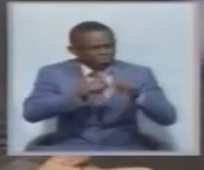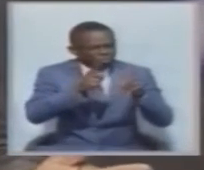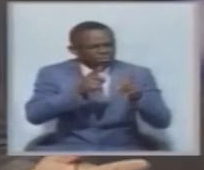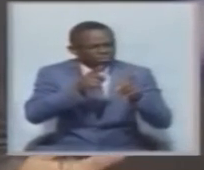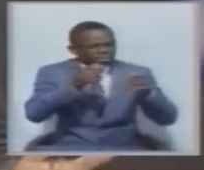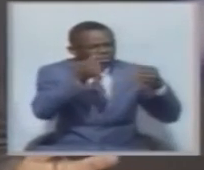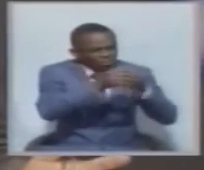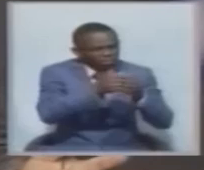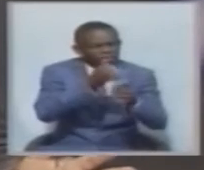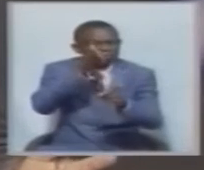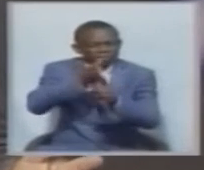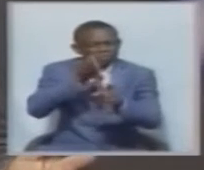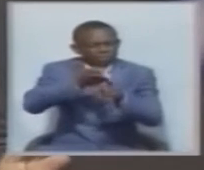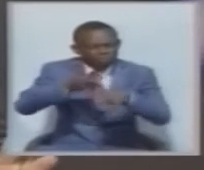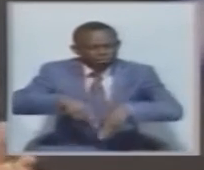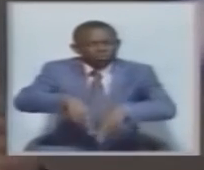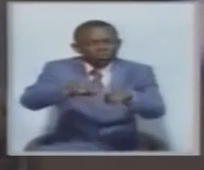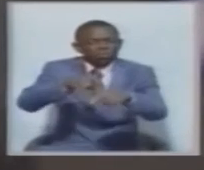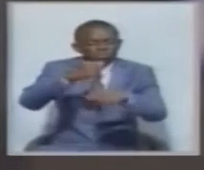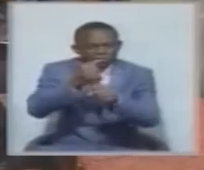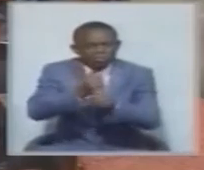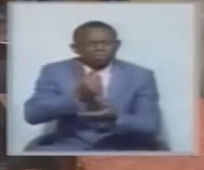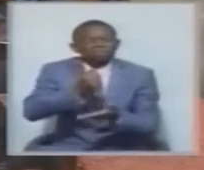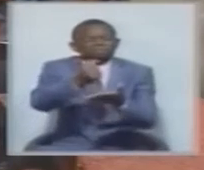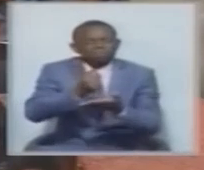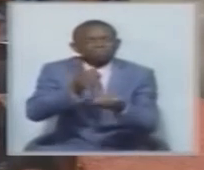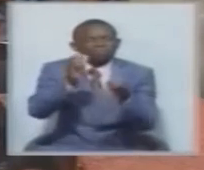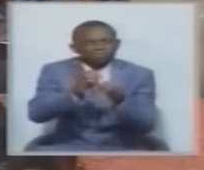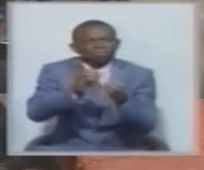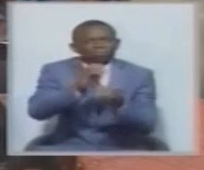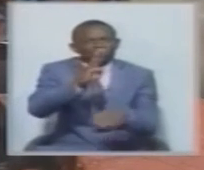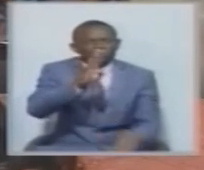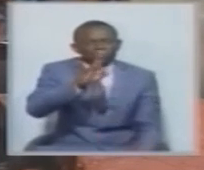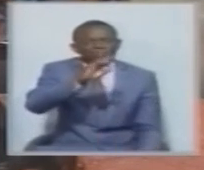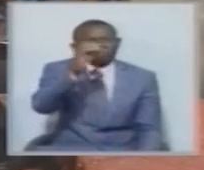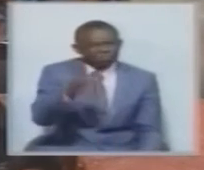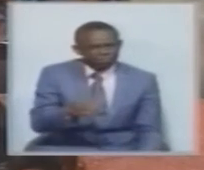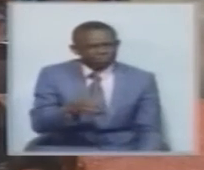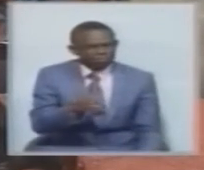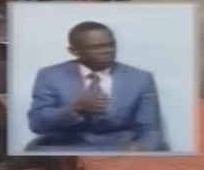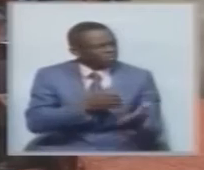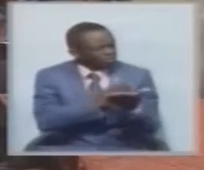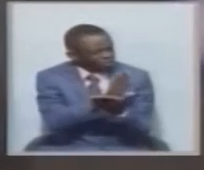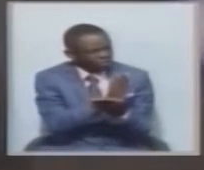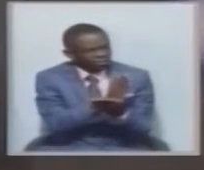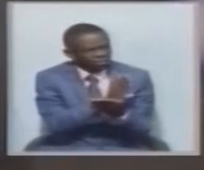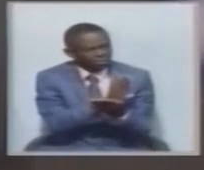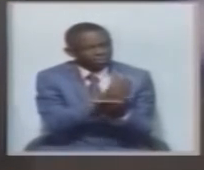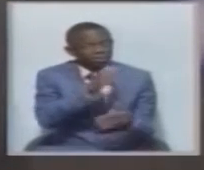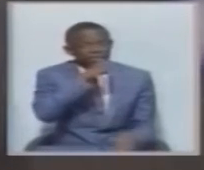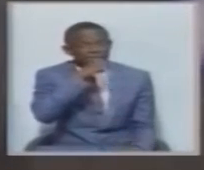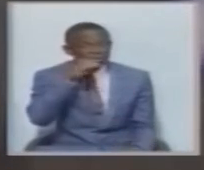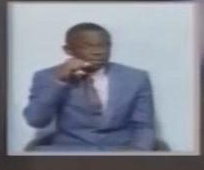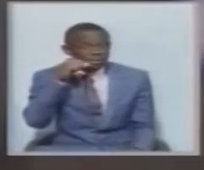Would you want to get more money for other sectors? I know that agriculture and energy stand at 14% in